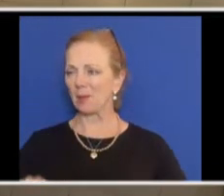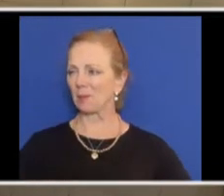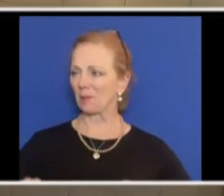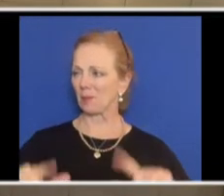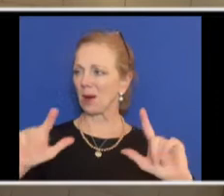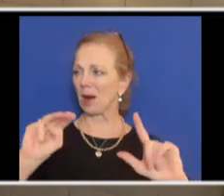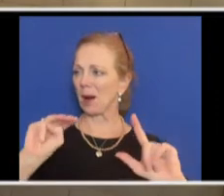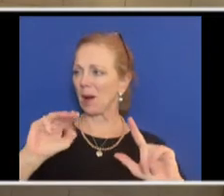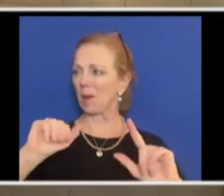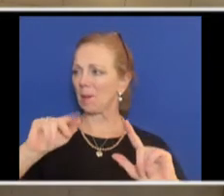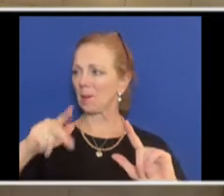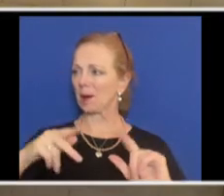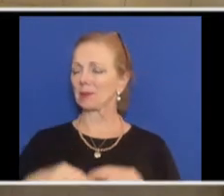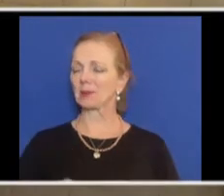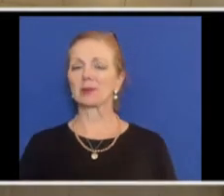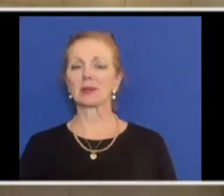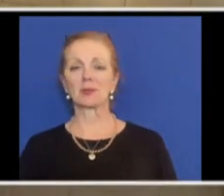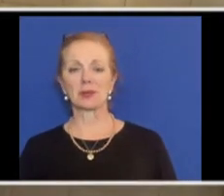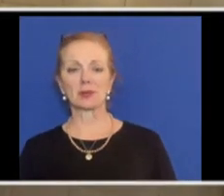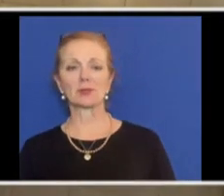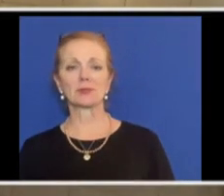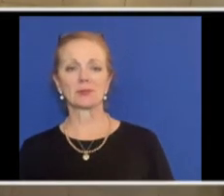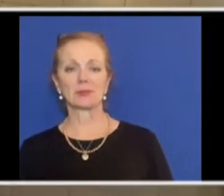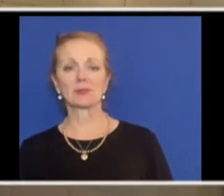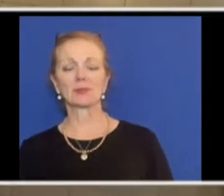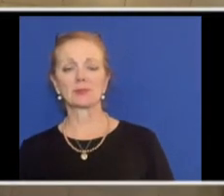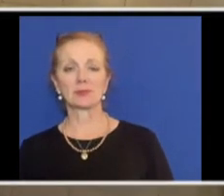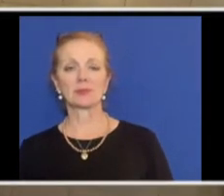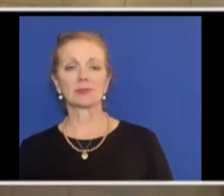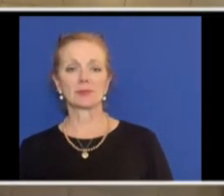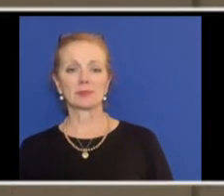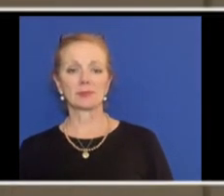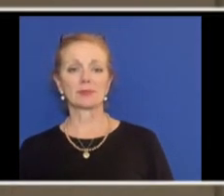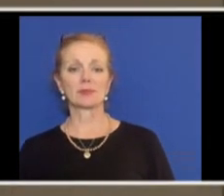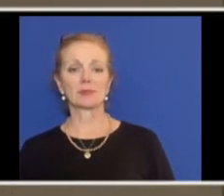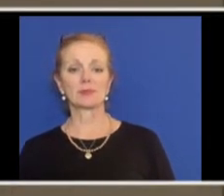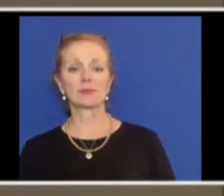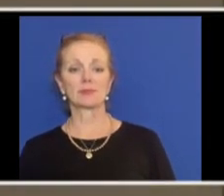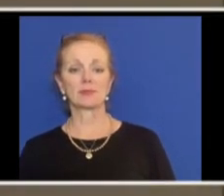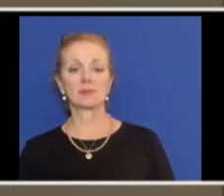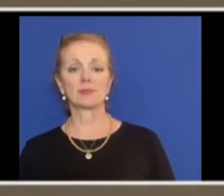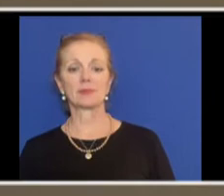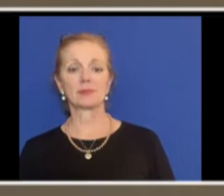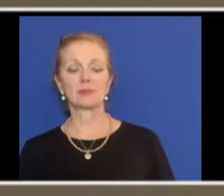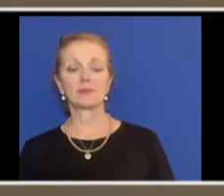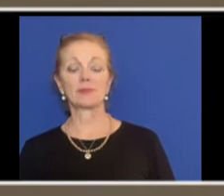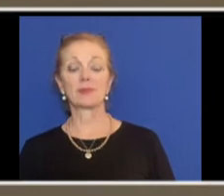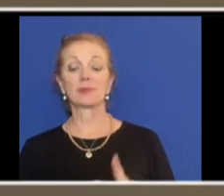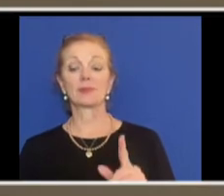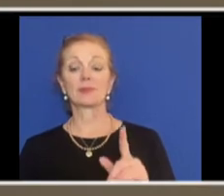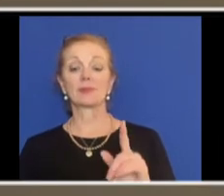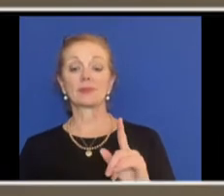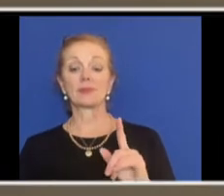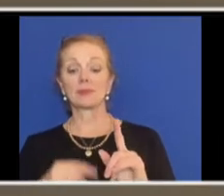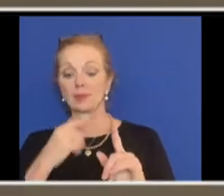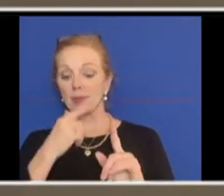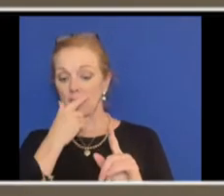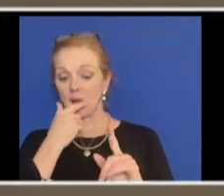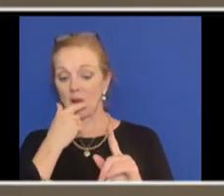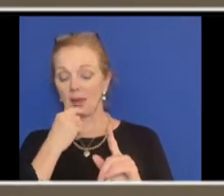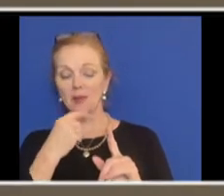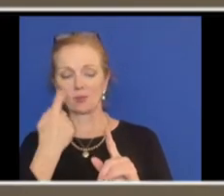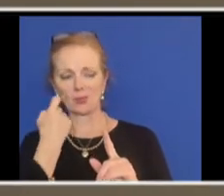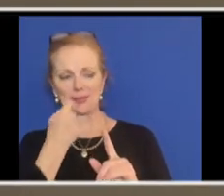right so um I wanted to piggyback off what council member Mayfield said you mentioned the storm